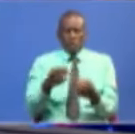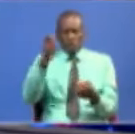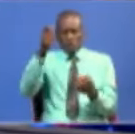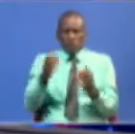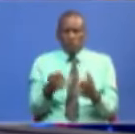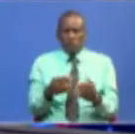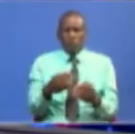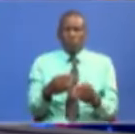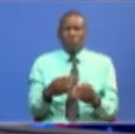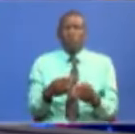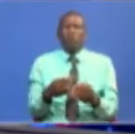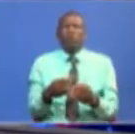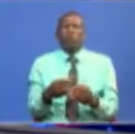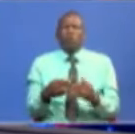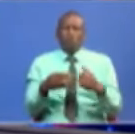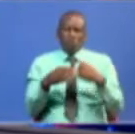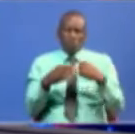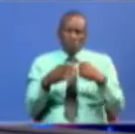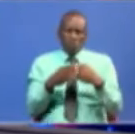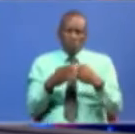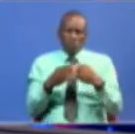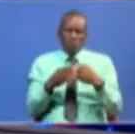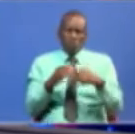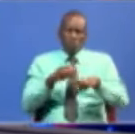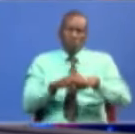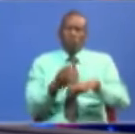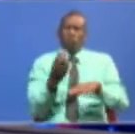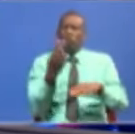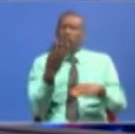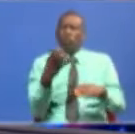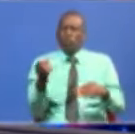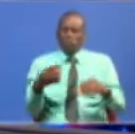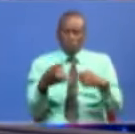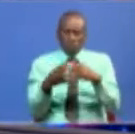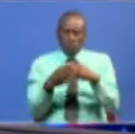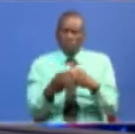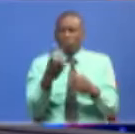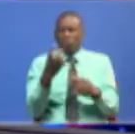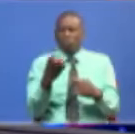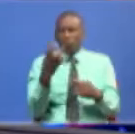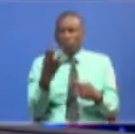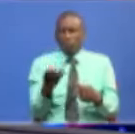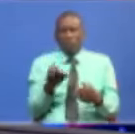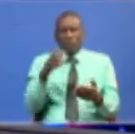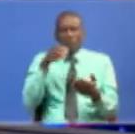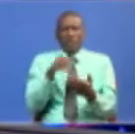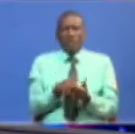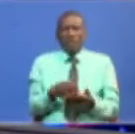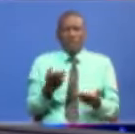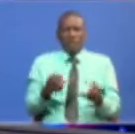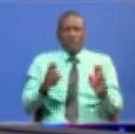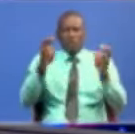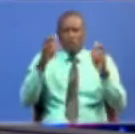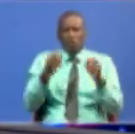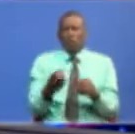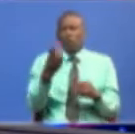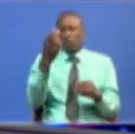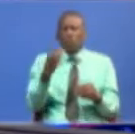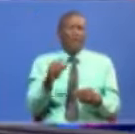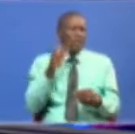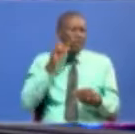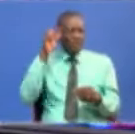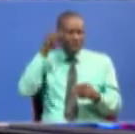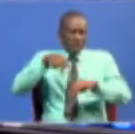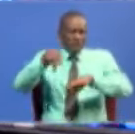just mentioned or listed, on the 24th of September 2024. And this, again, is on the matter of the two-thirds